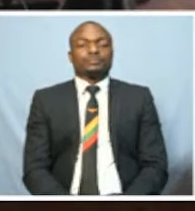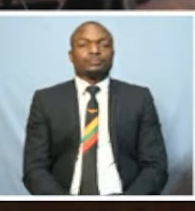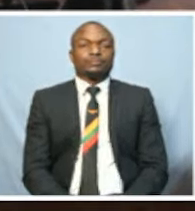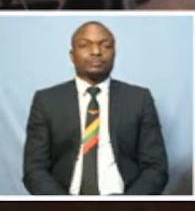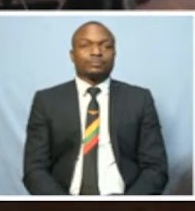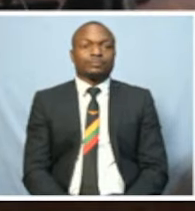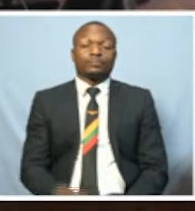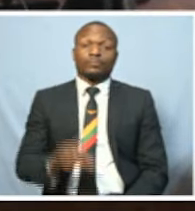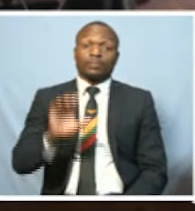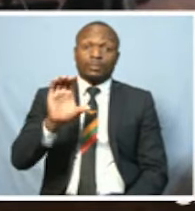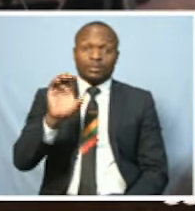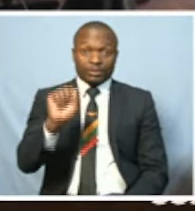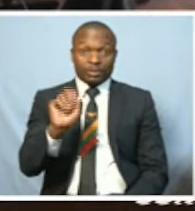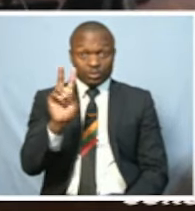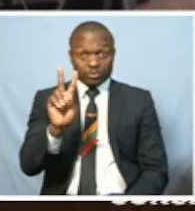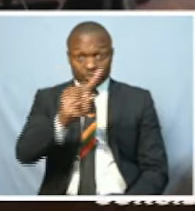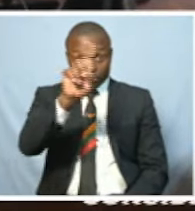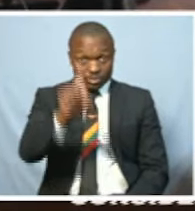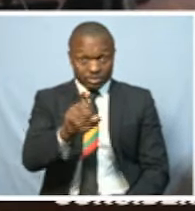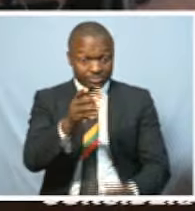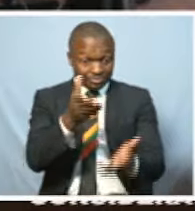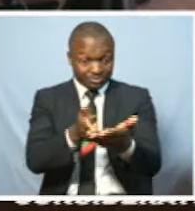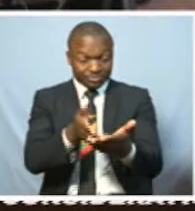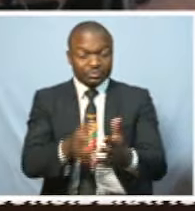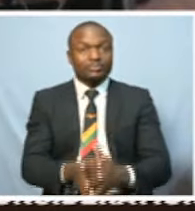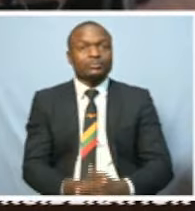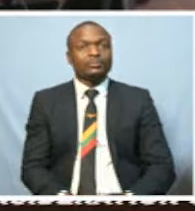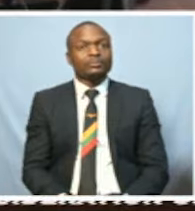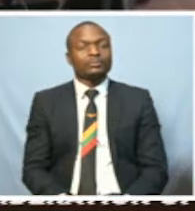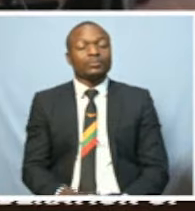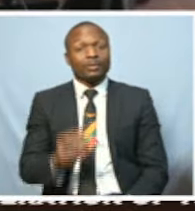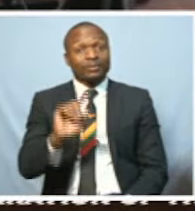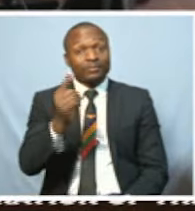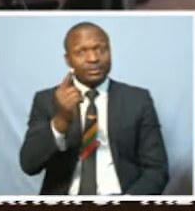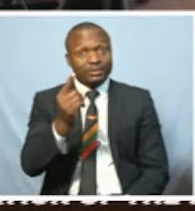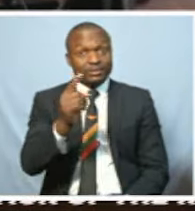So, CS, there are 2 questions here. The first one